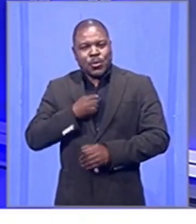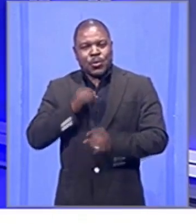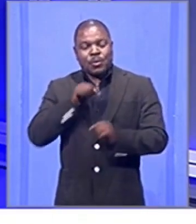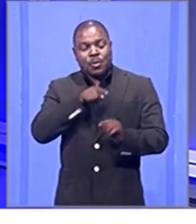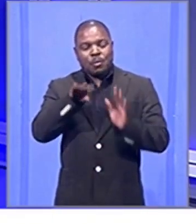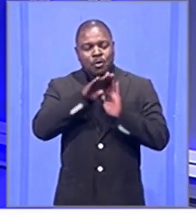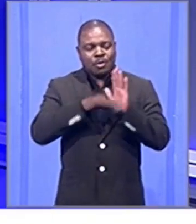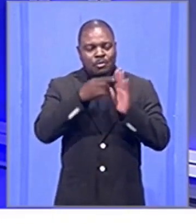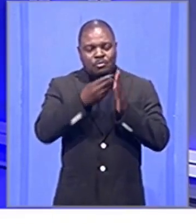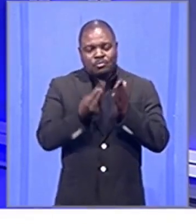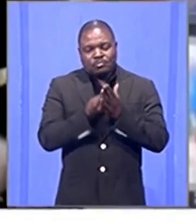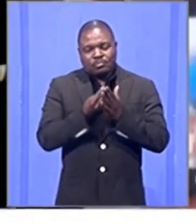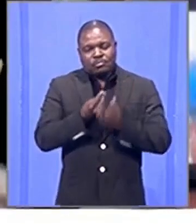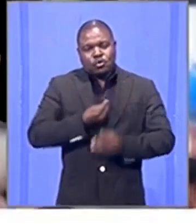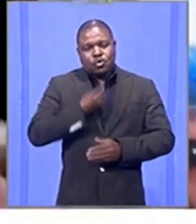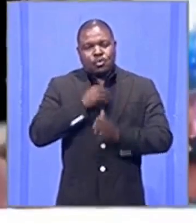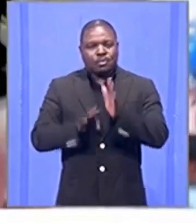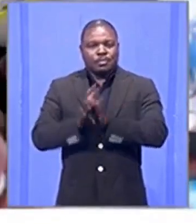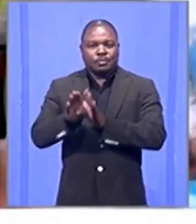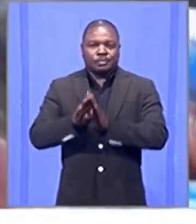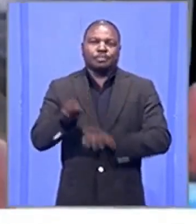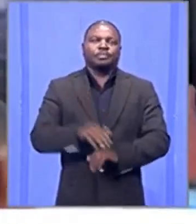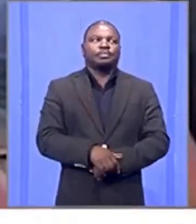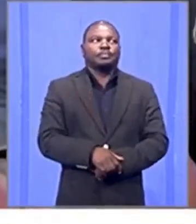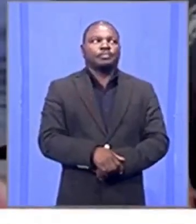hae la ntlafatso ya batjha.